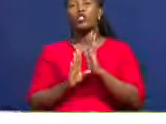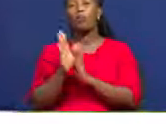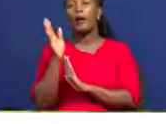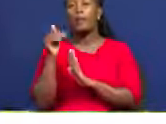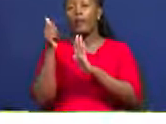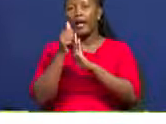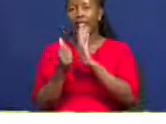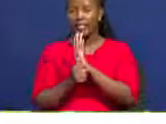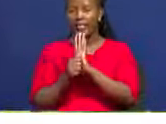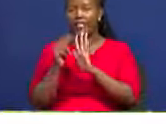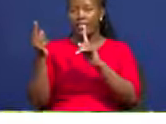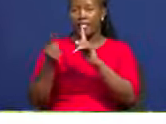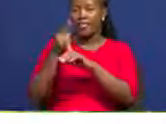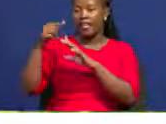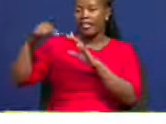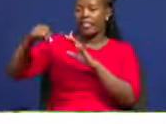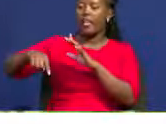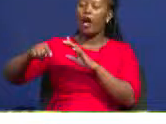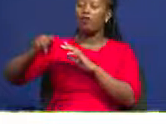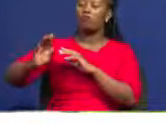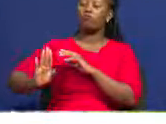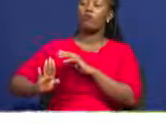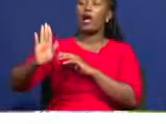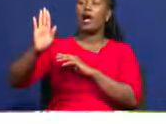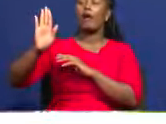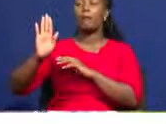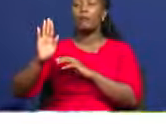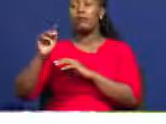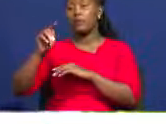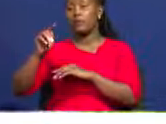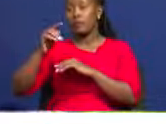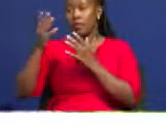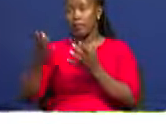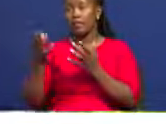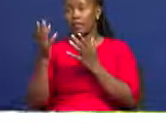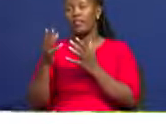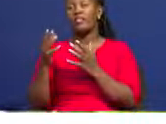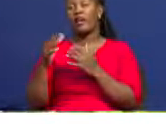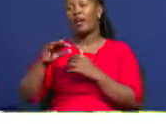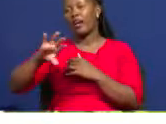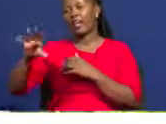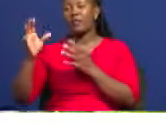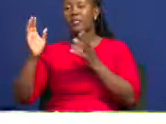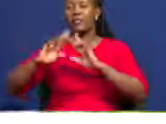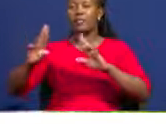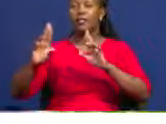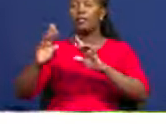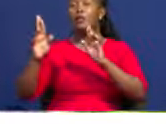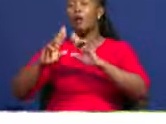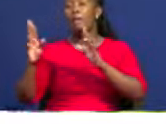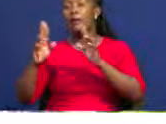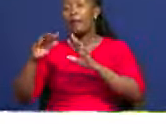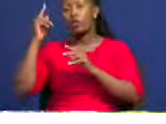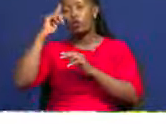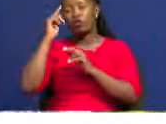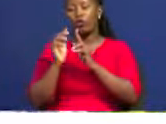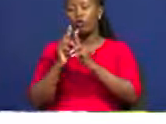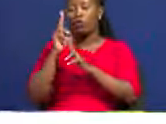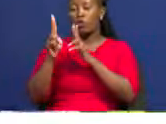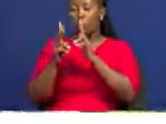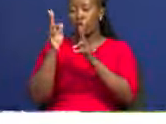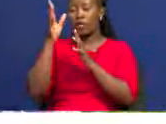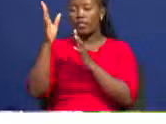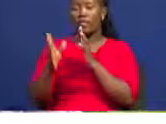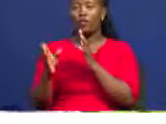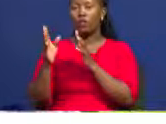starting from down, coming up. So this is a grassroots preparation for the 22nd of this month,